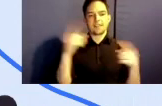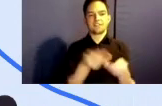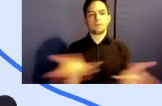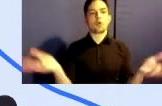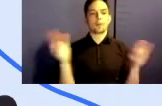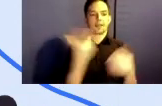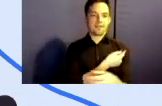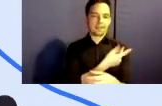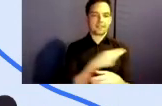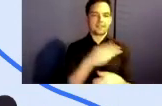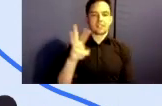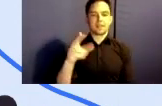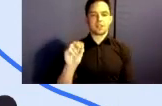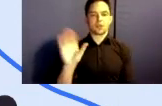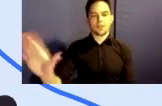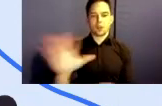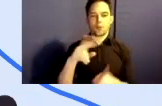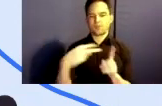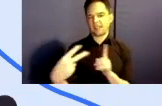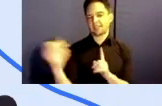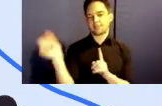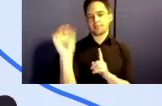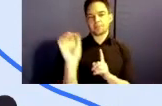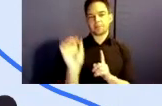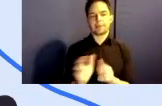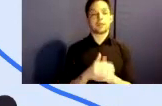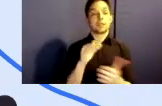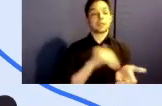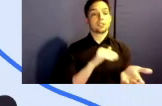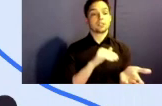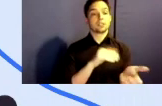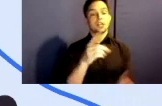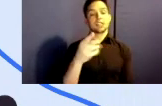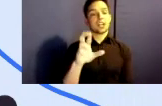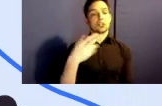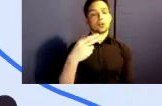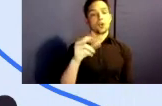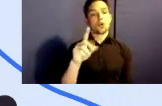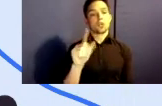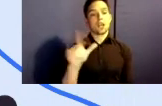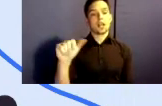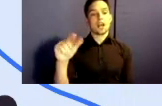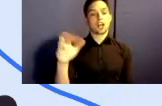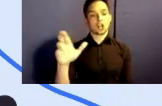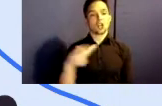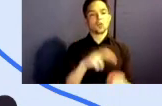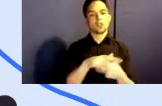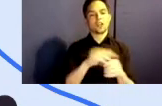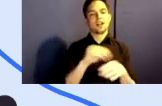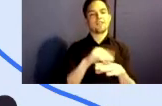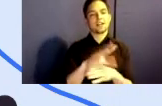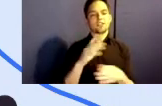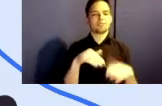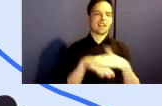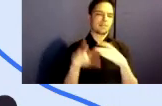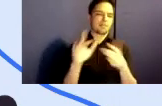from WHO's perspective. So Dr. Hoda Langar, the Regional Advisor for Access to Medicines and